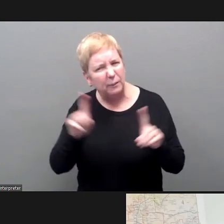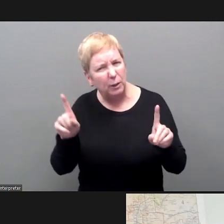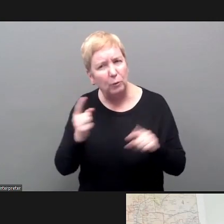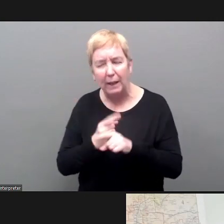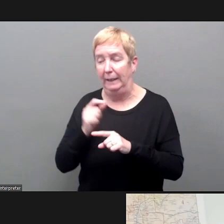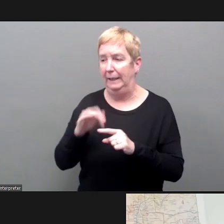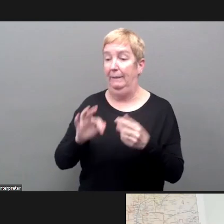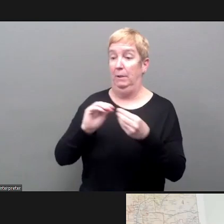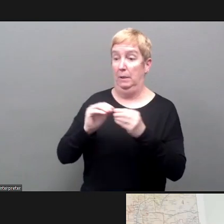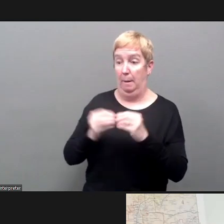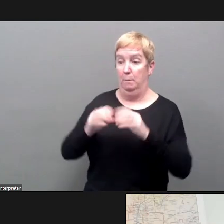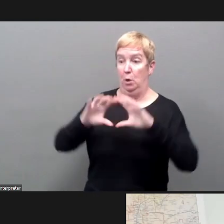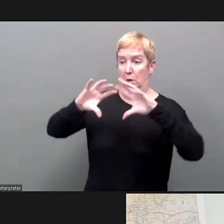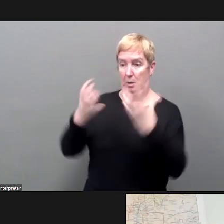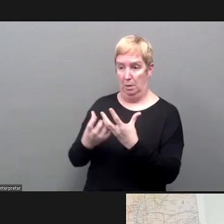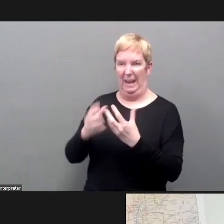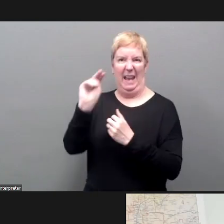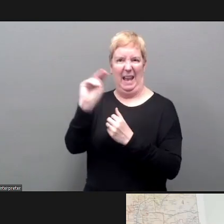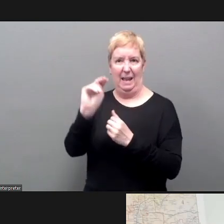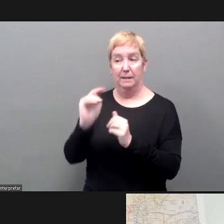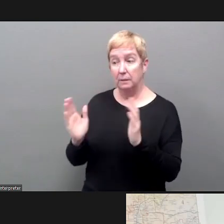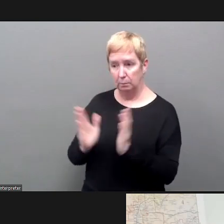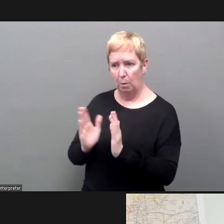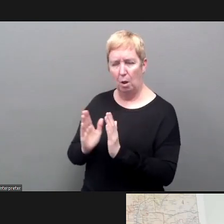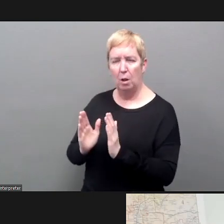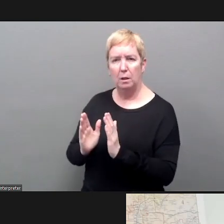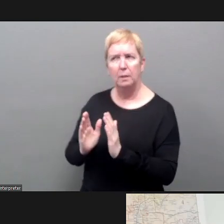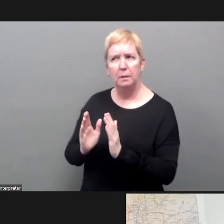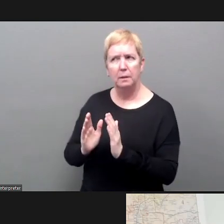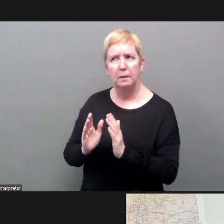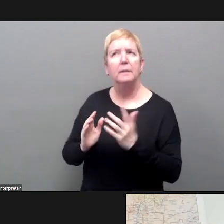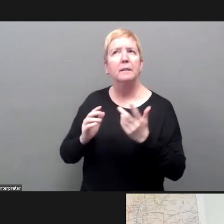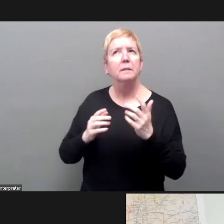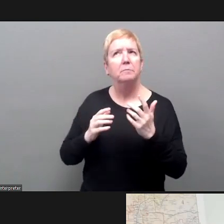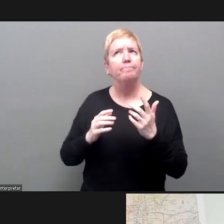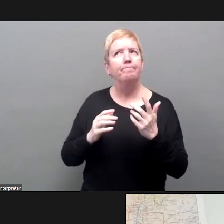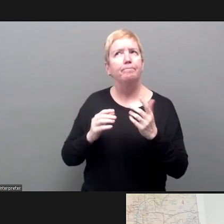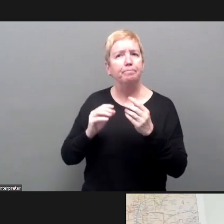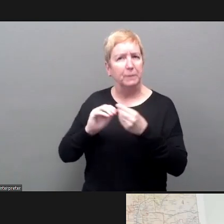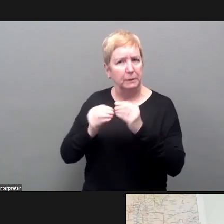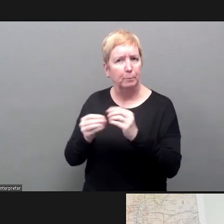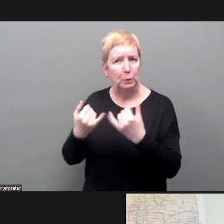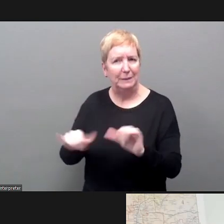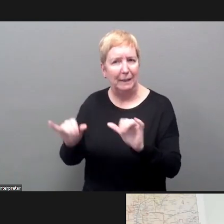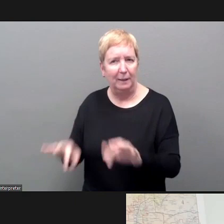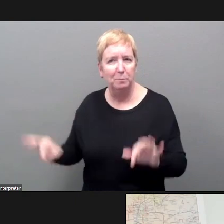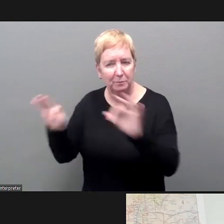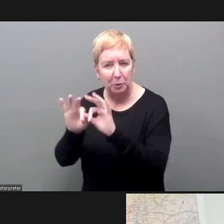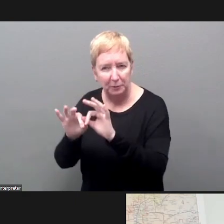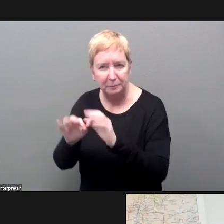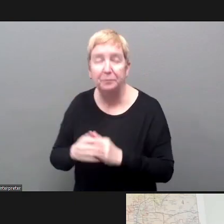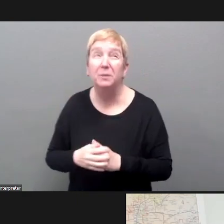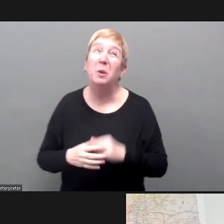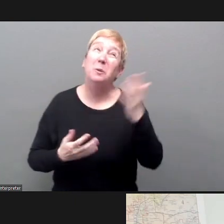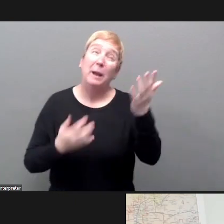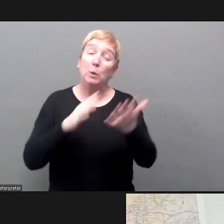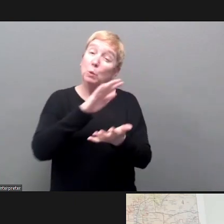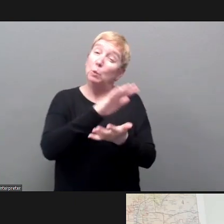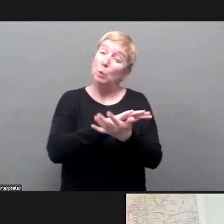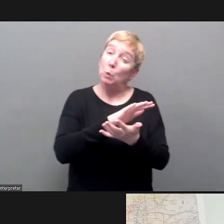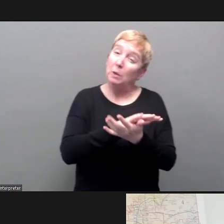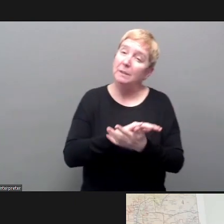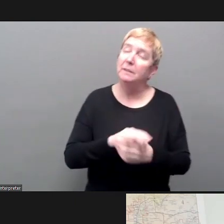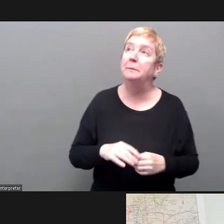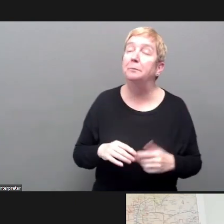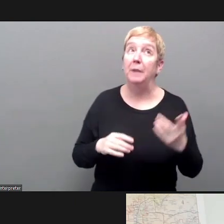think the problem schools have faced the most is more having too many staff out